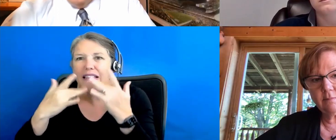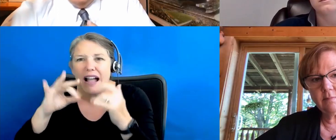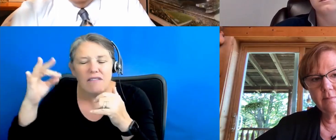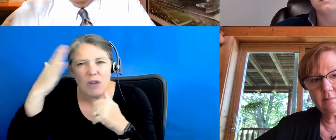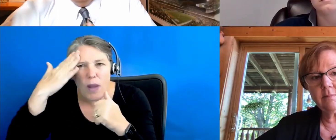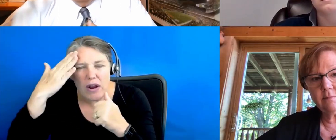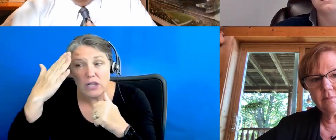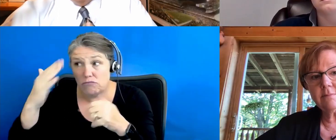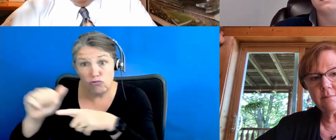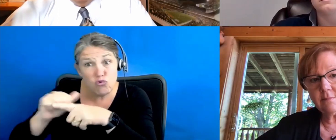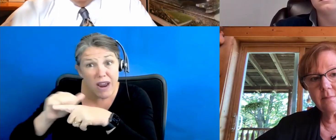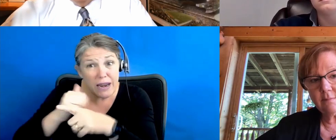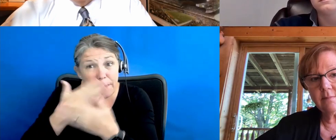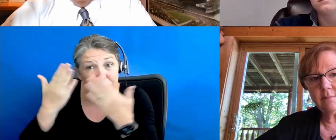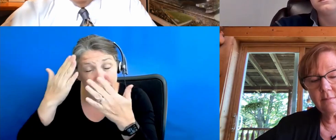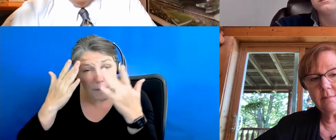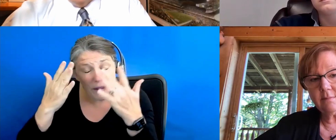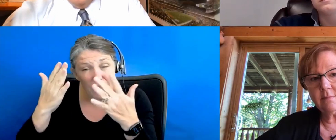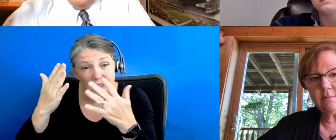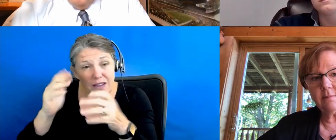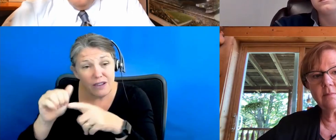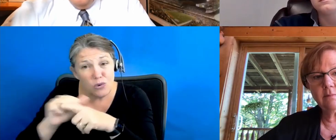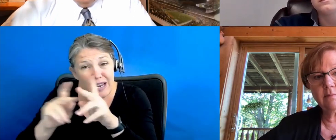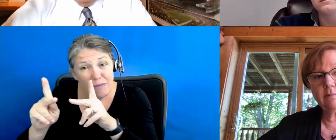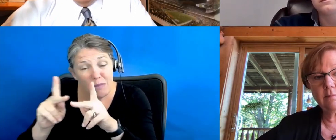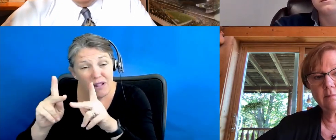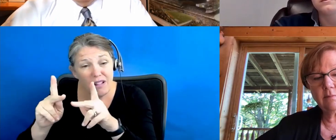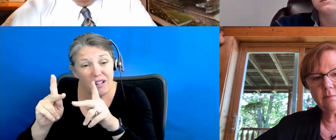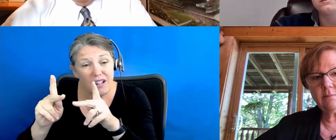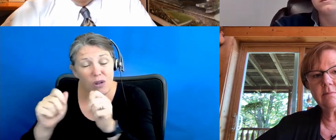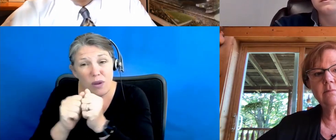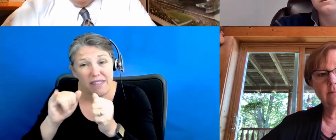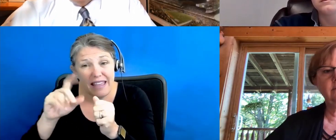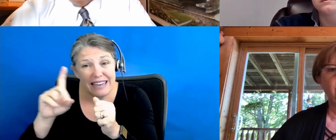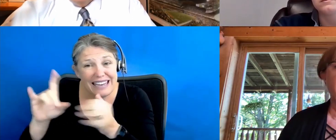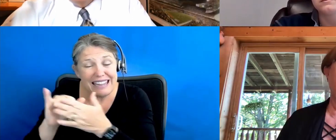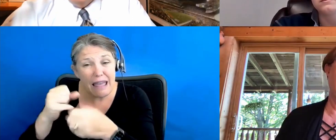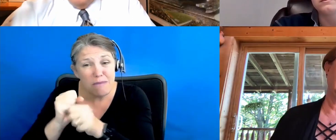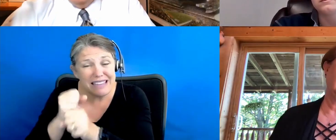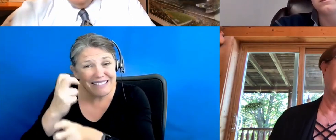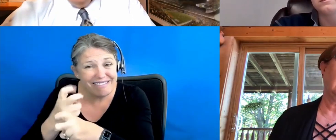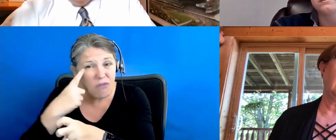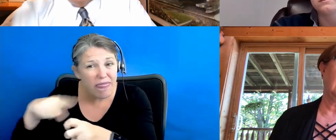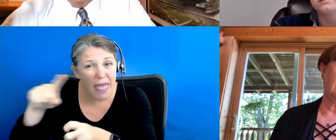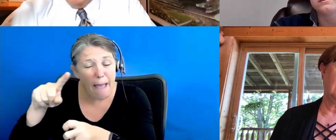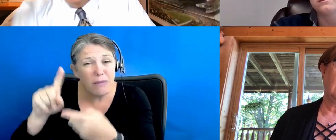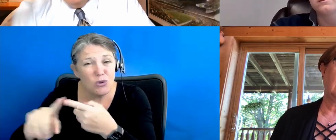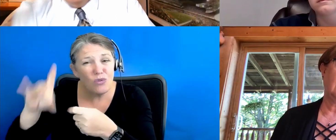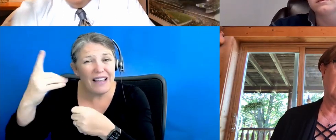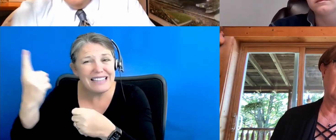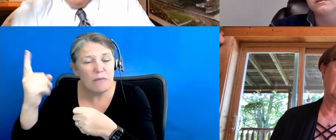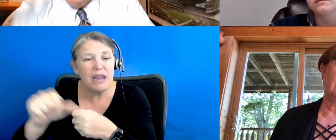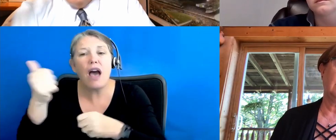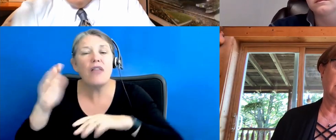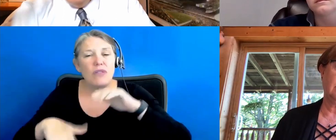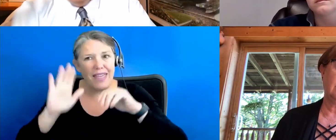any training in treating people with disabilities, treating people with IDD, that makes it difficult for them to find someone other than